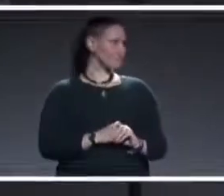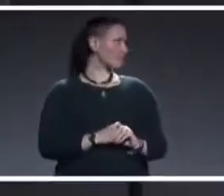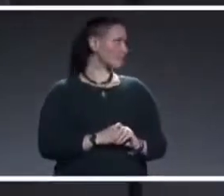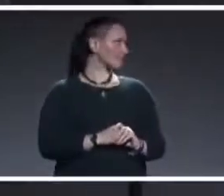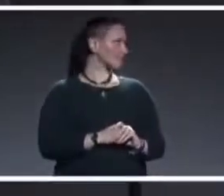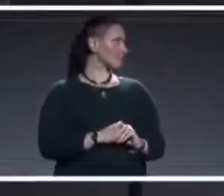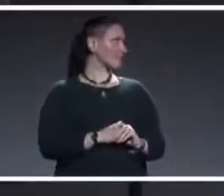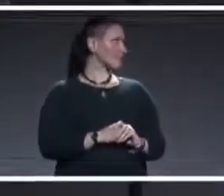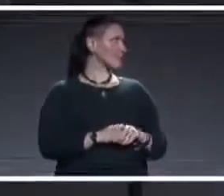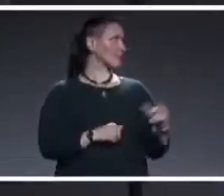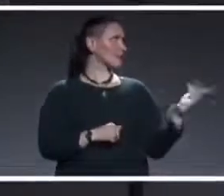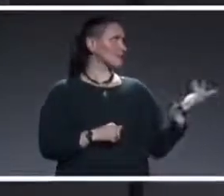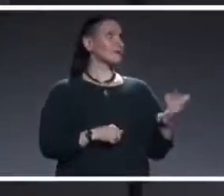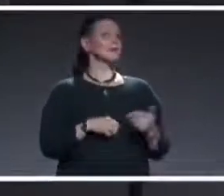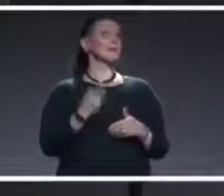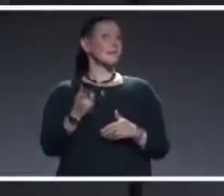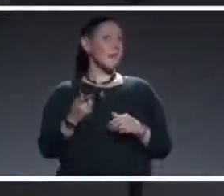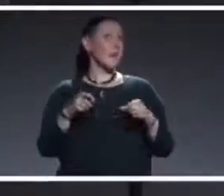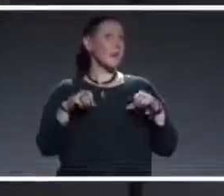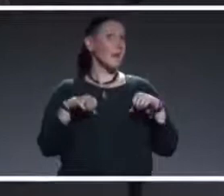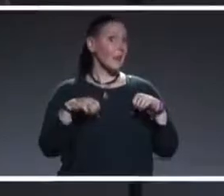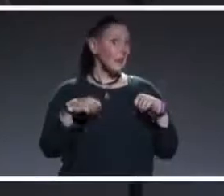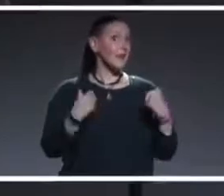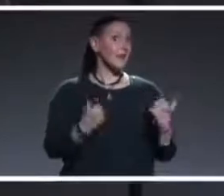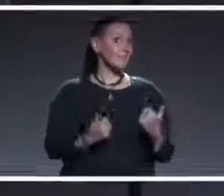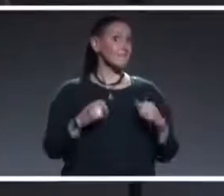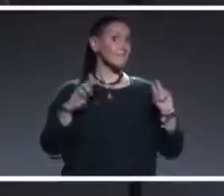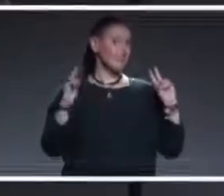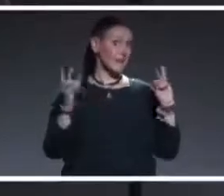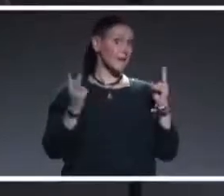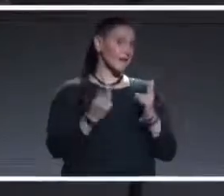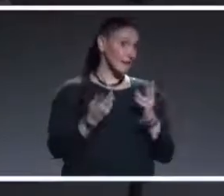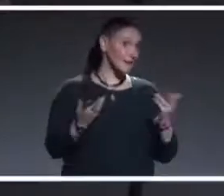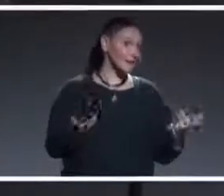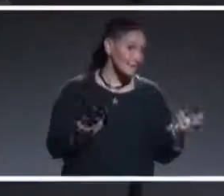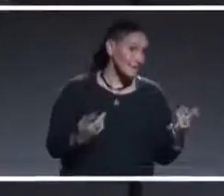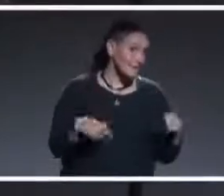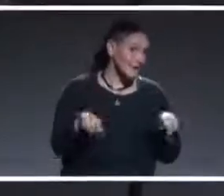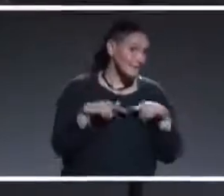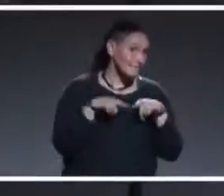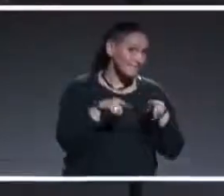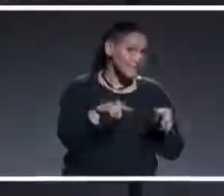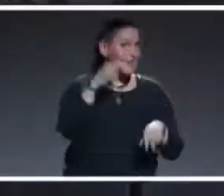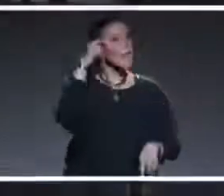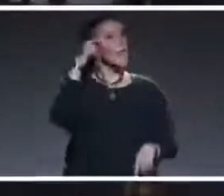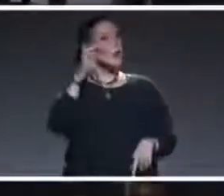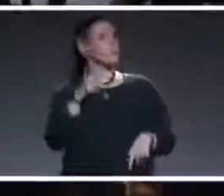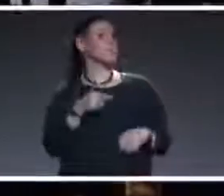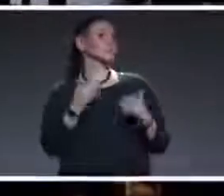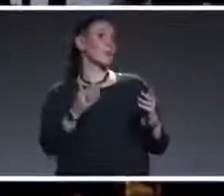Are we living in a simulation? I think it's pretty obvious.